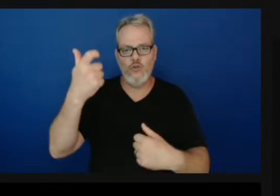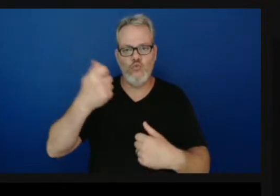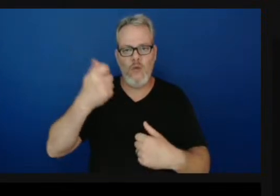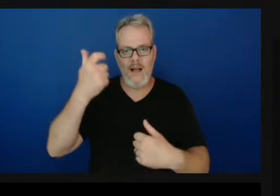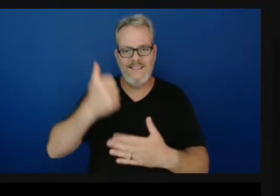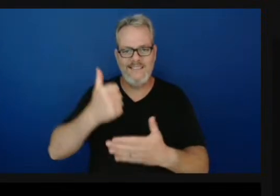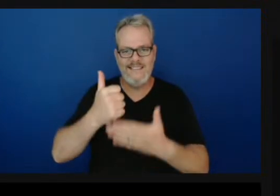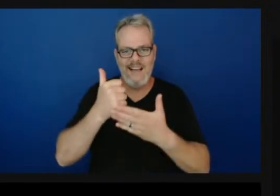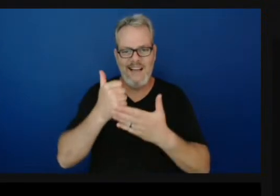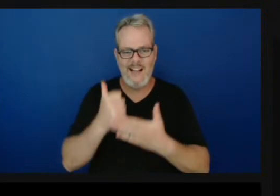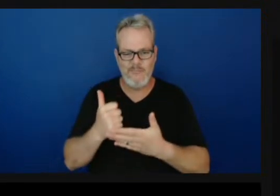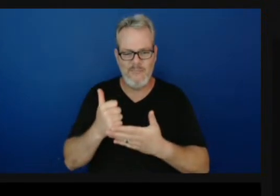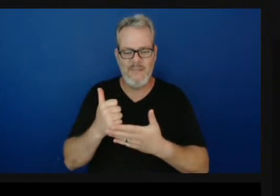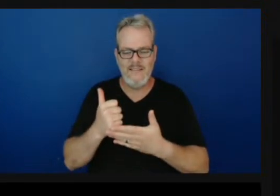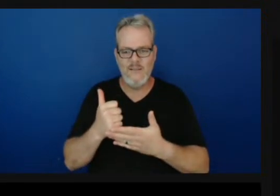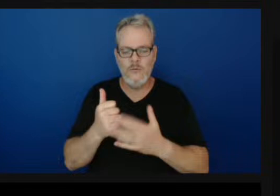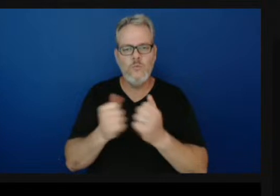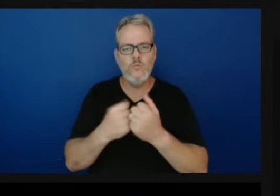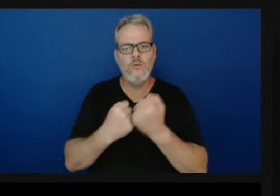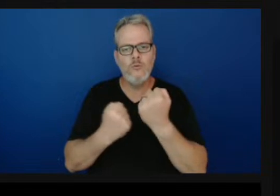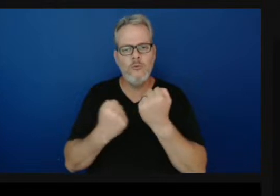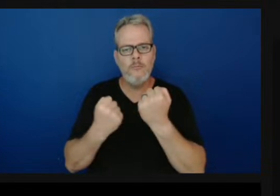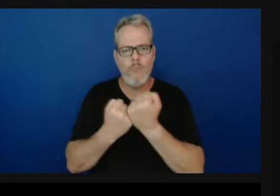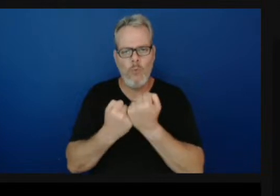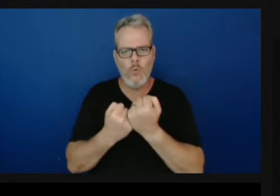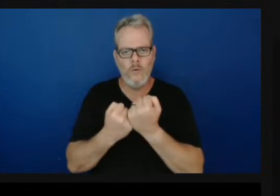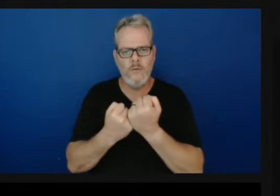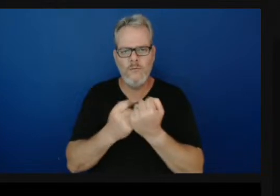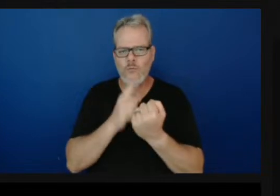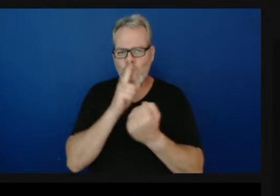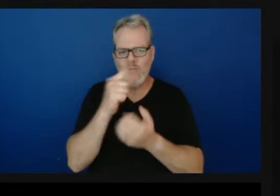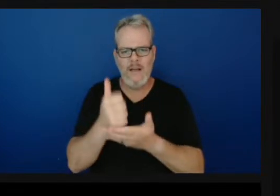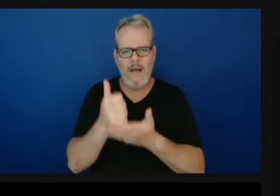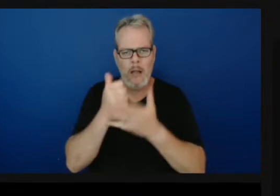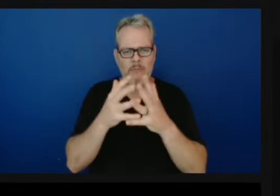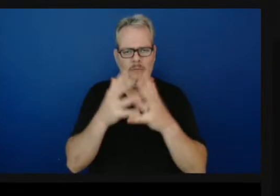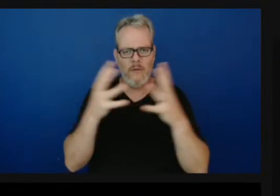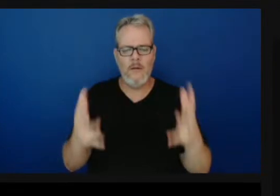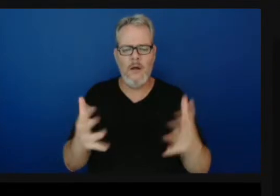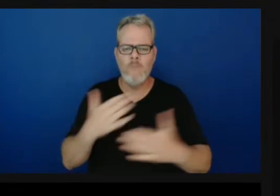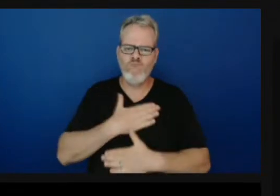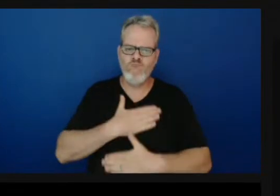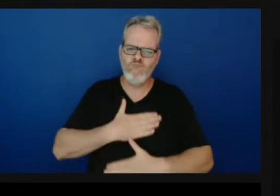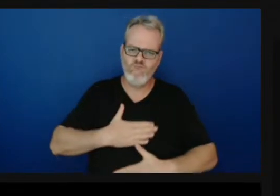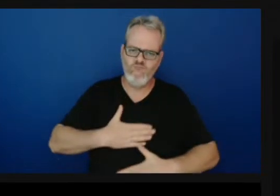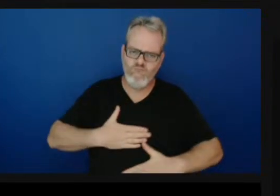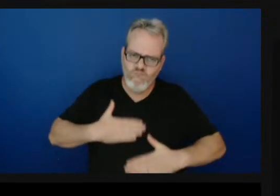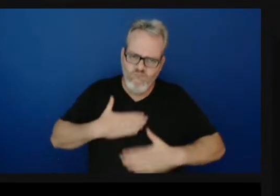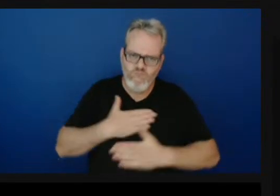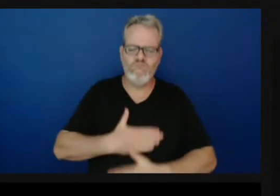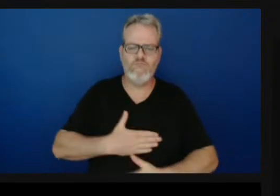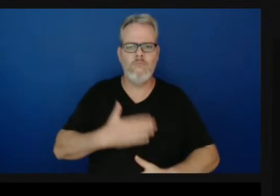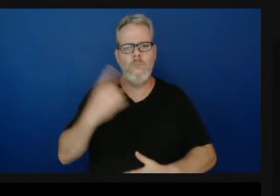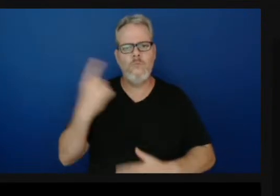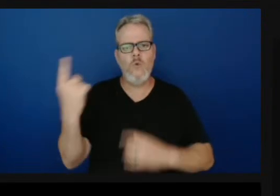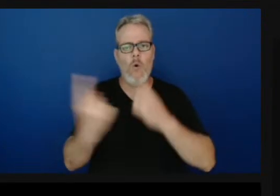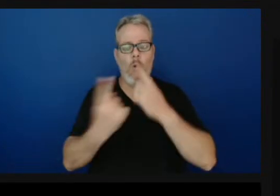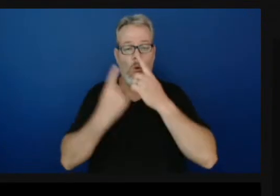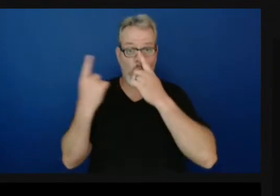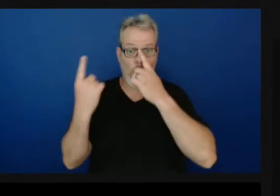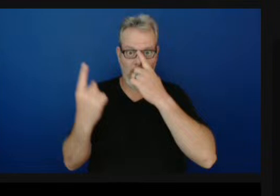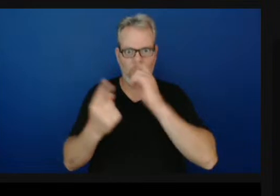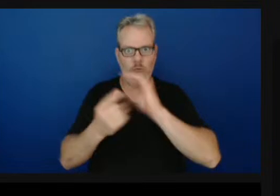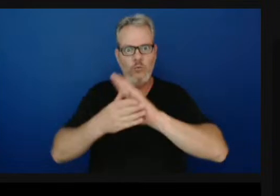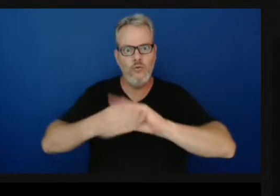to find the support they need to really get off the ground. So we appreciate them as always. And to talk about our